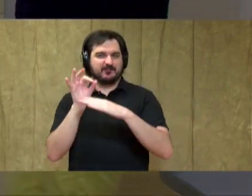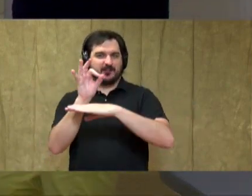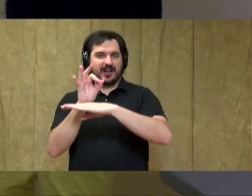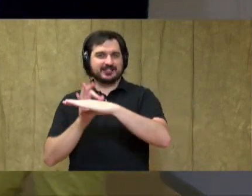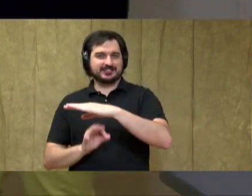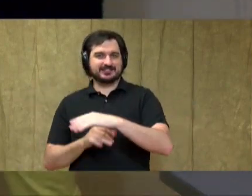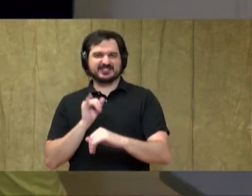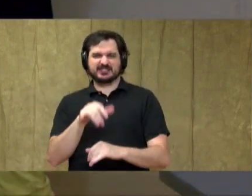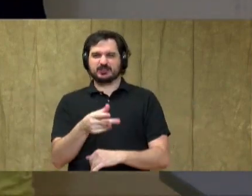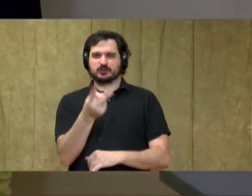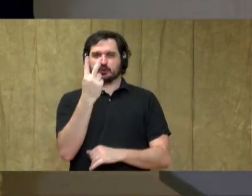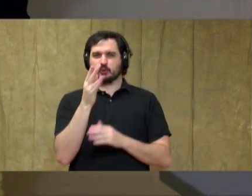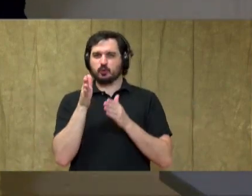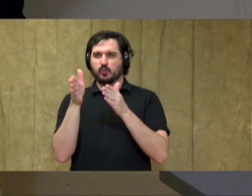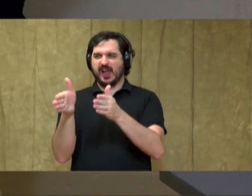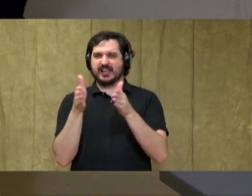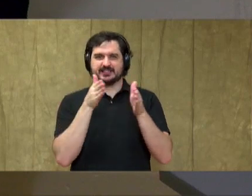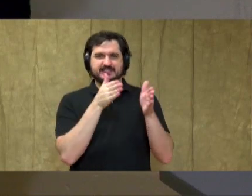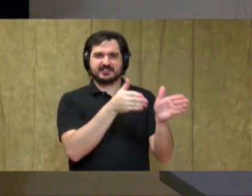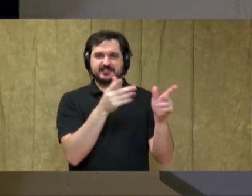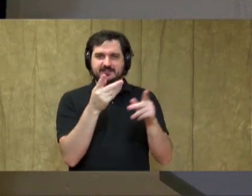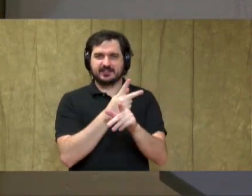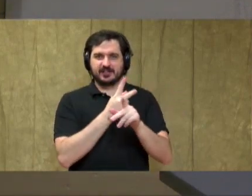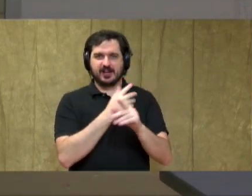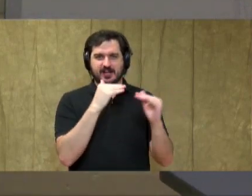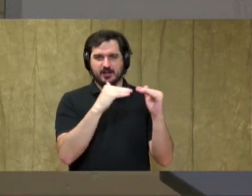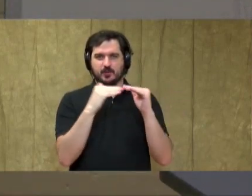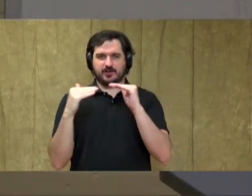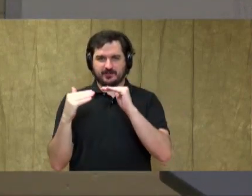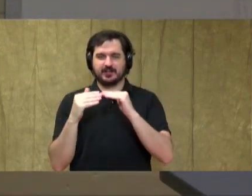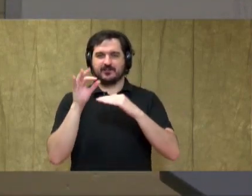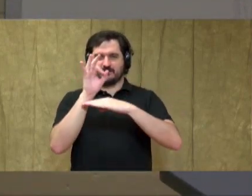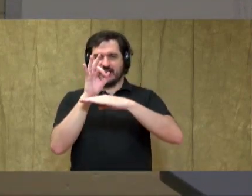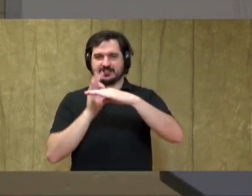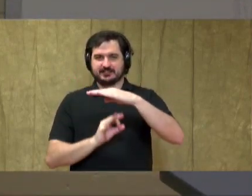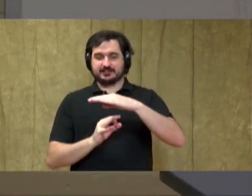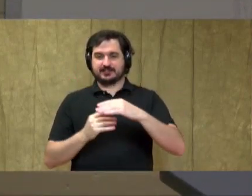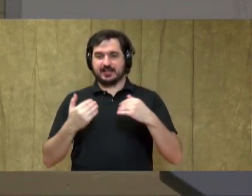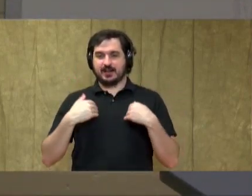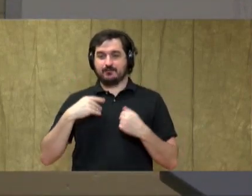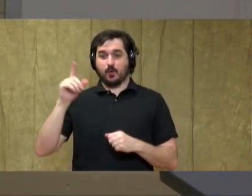All right, so let's look at this one. We have our hundredths over